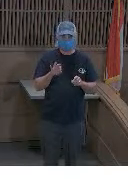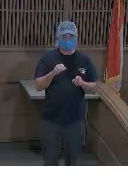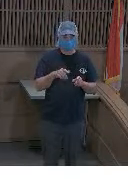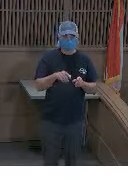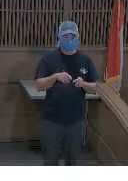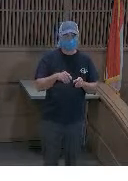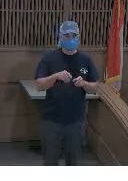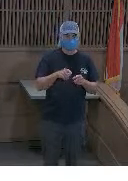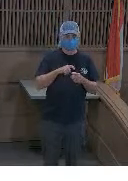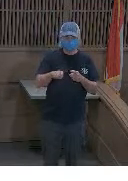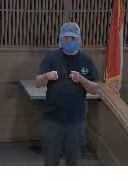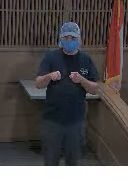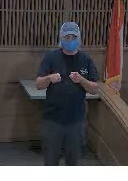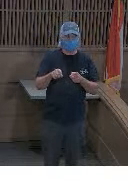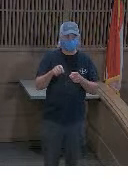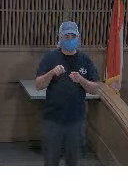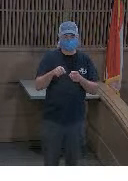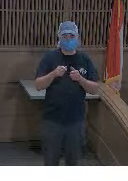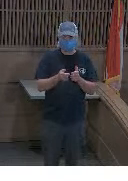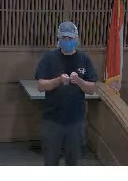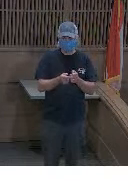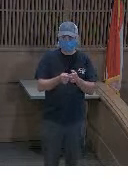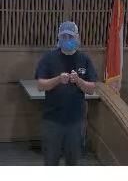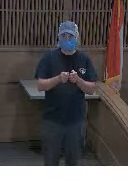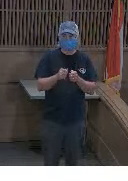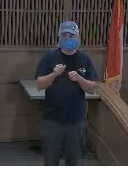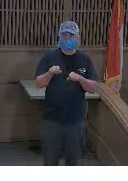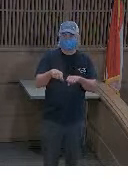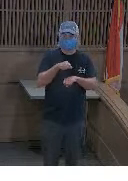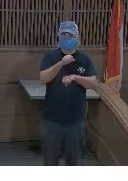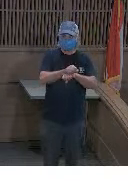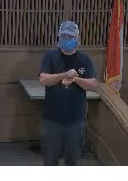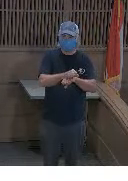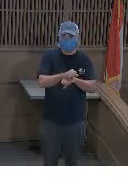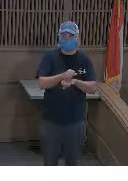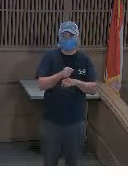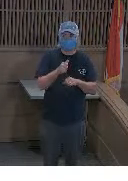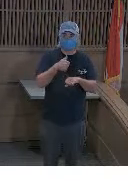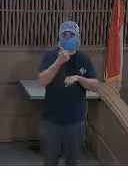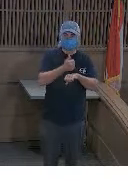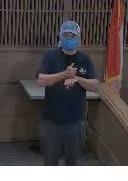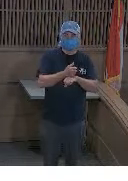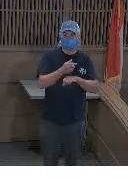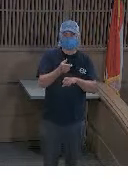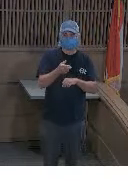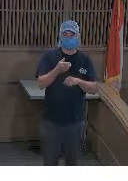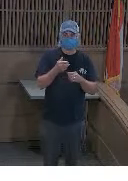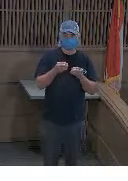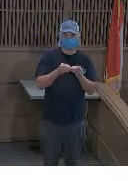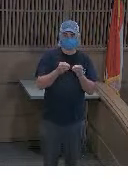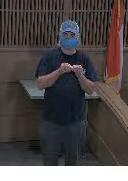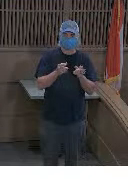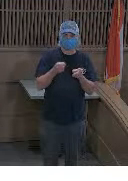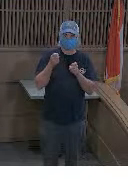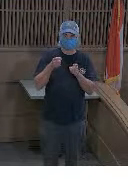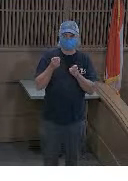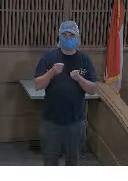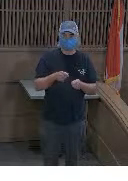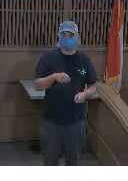you will pre-register, and it's easy to do. One way to do it is to call